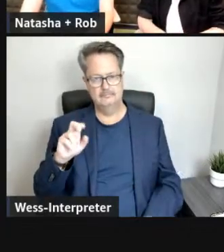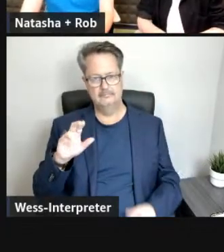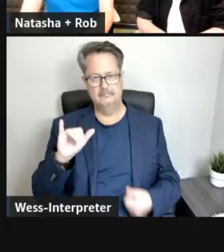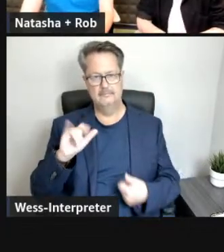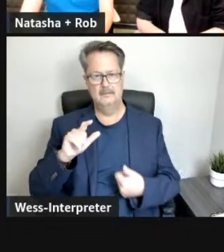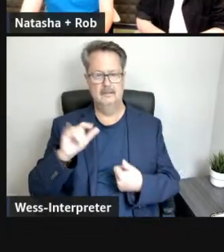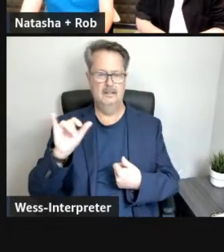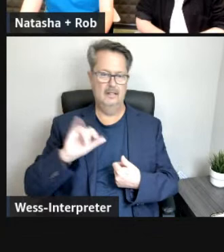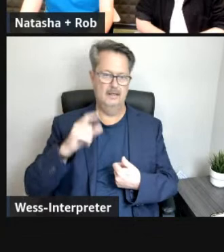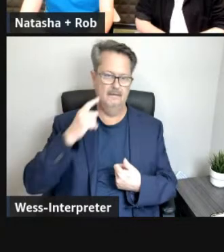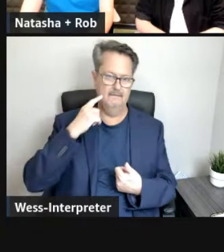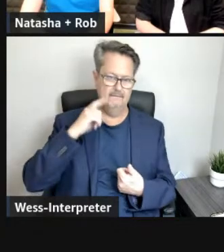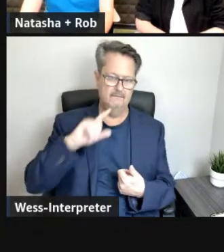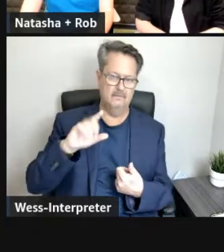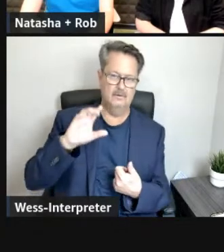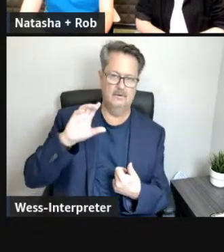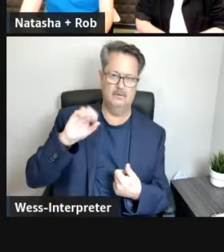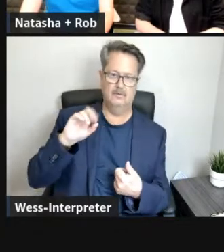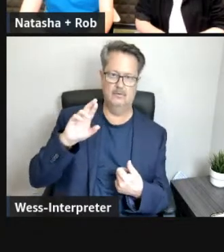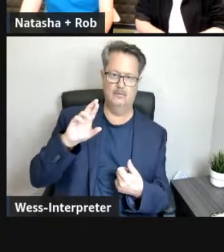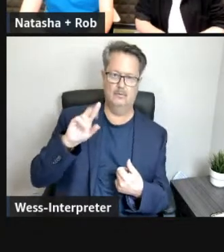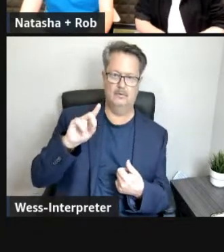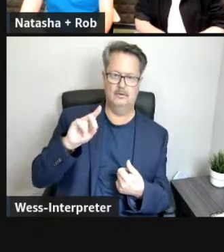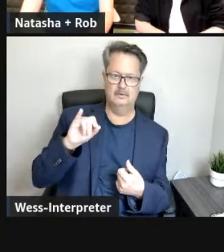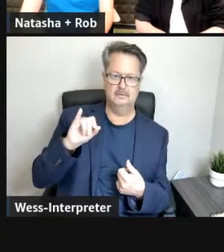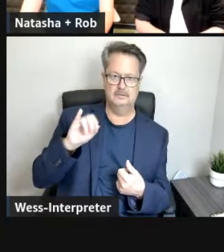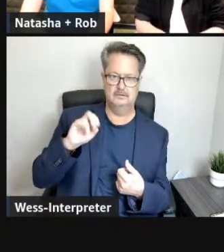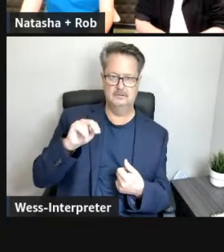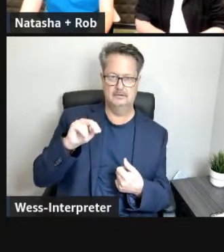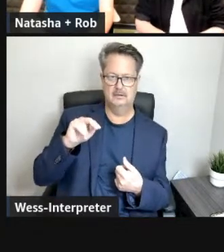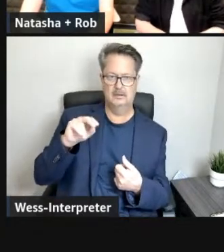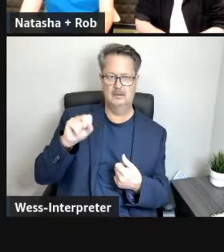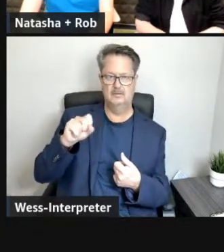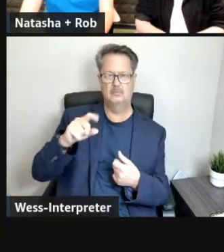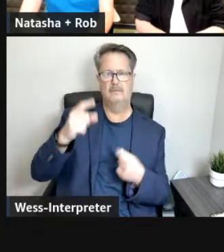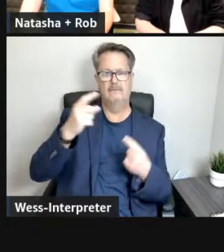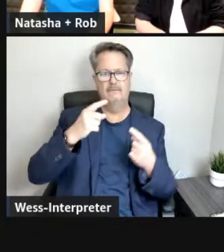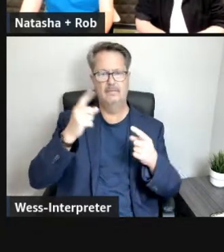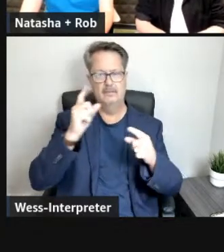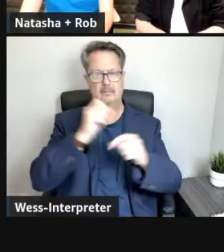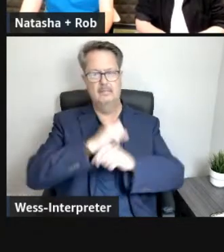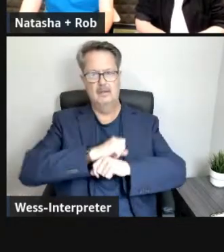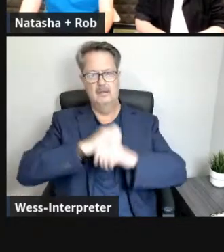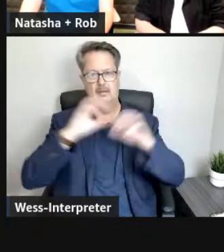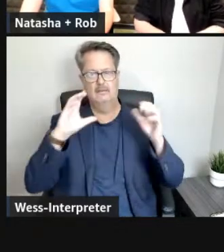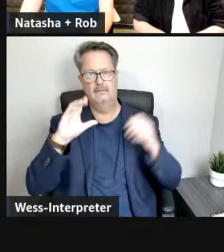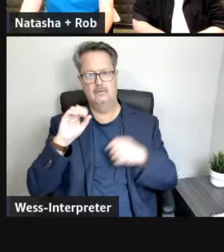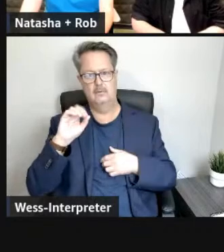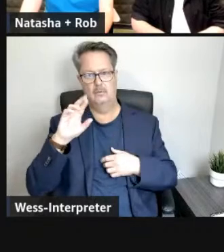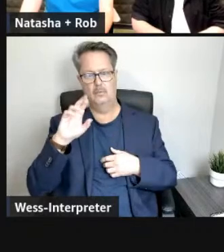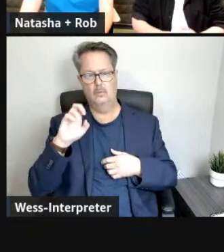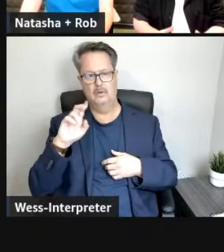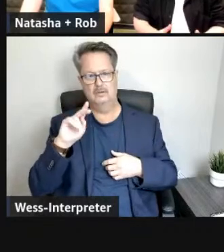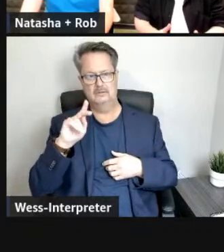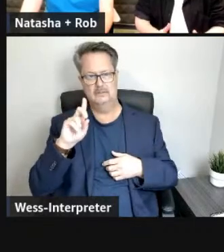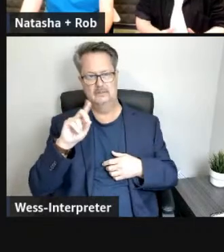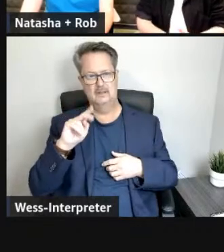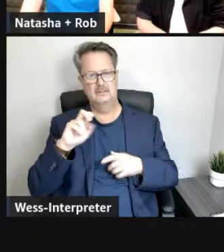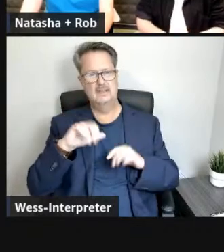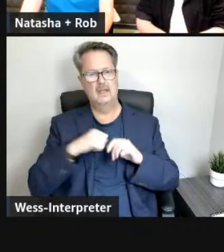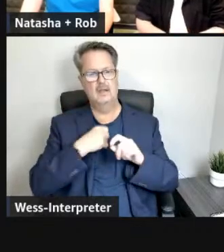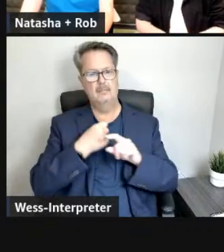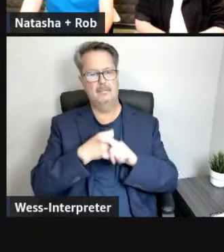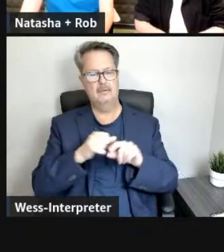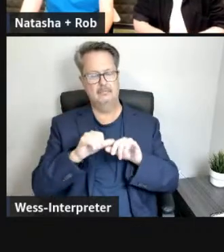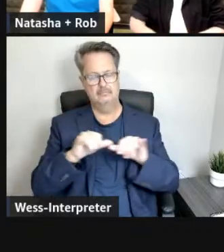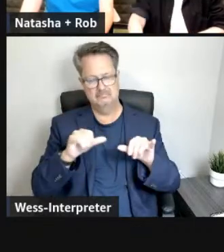example. So when you're scaling your workloads, you also need to think about these components and how they're impacted when you scale. And finally, we have your